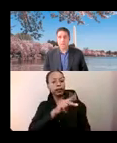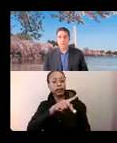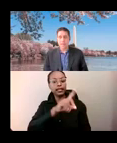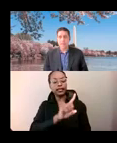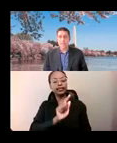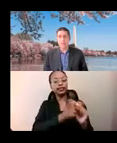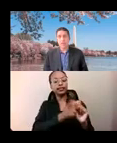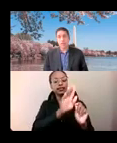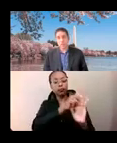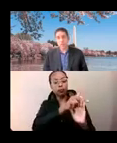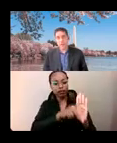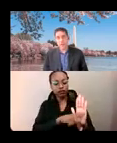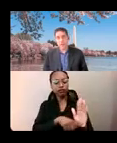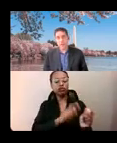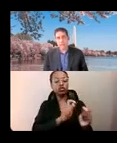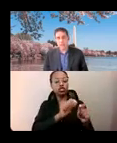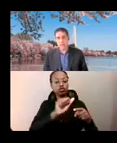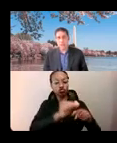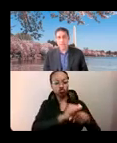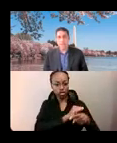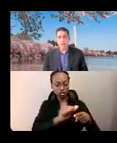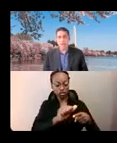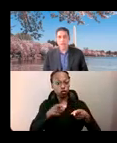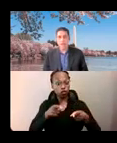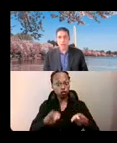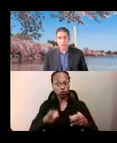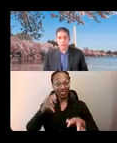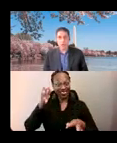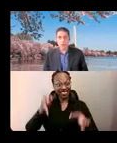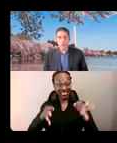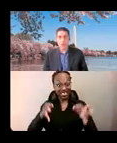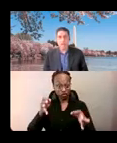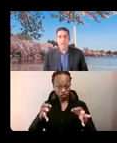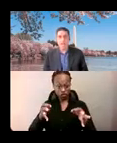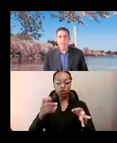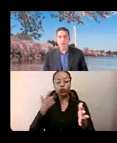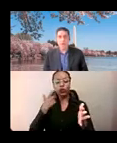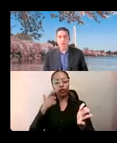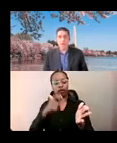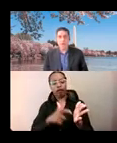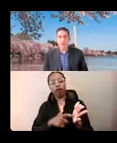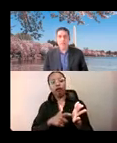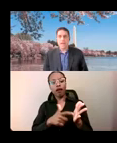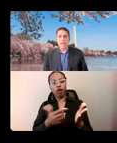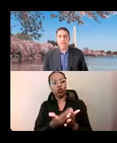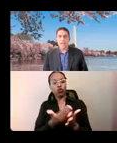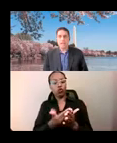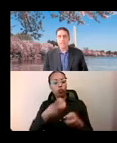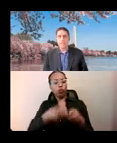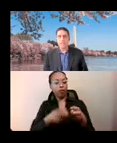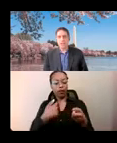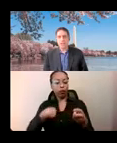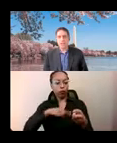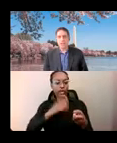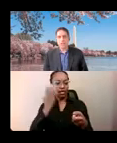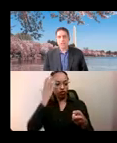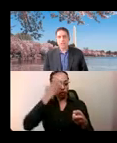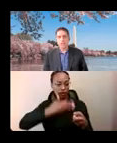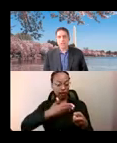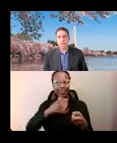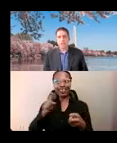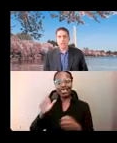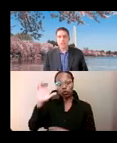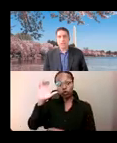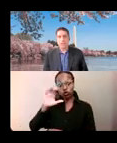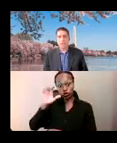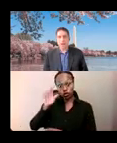training. In the course of our litigation, we discovered another problem we hadn't even known about, that he was being searched